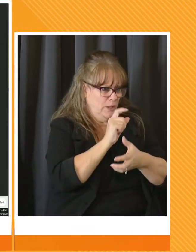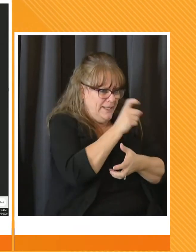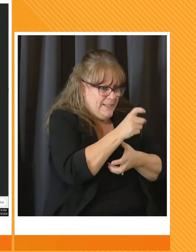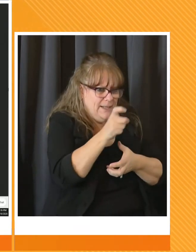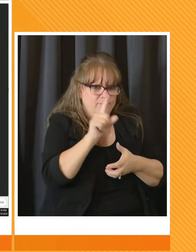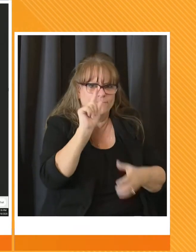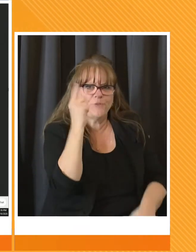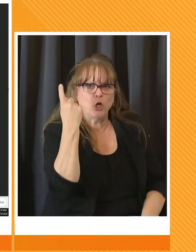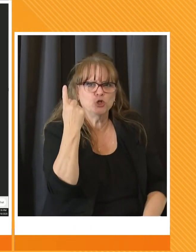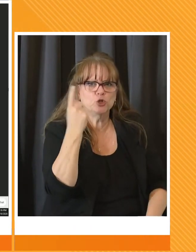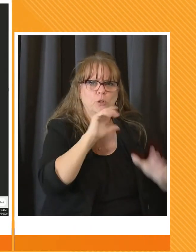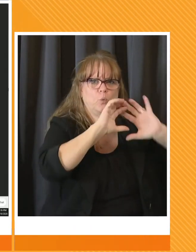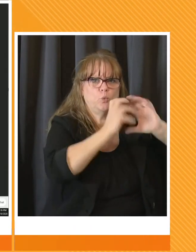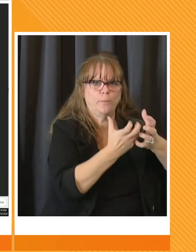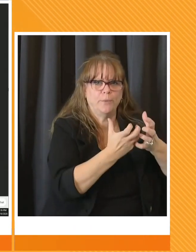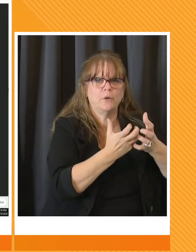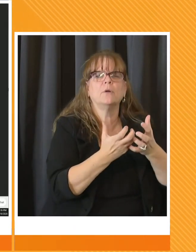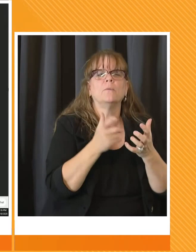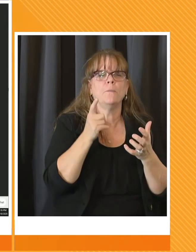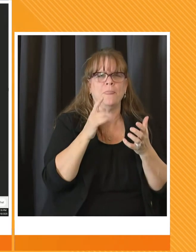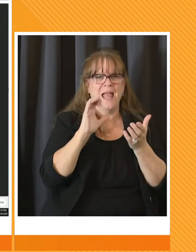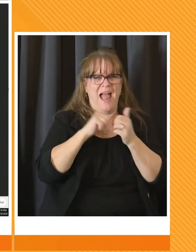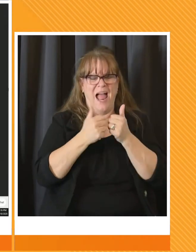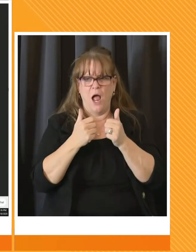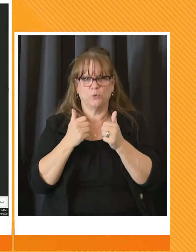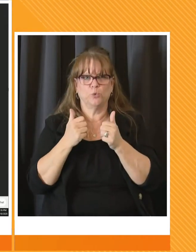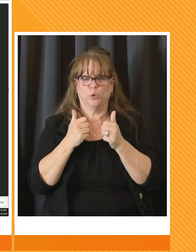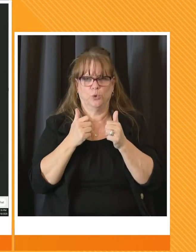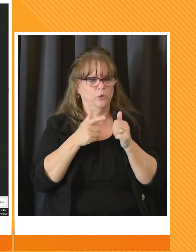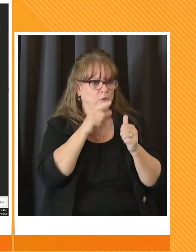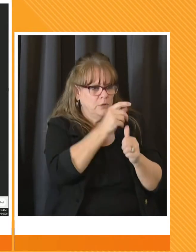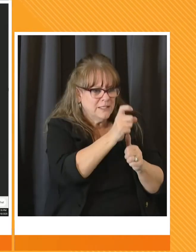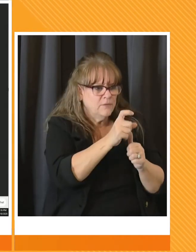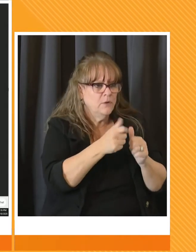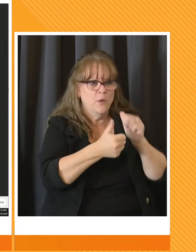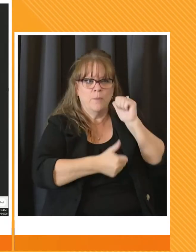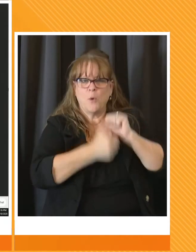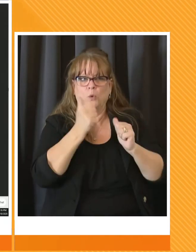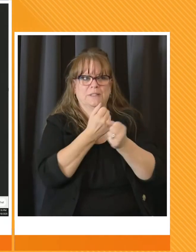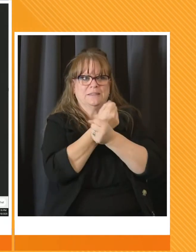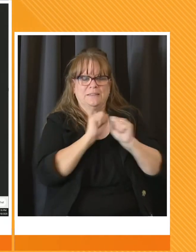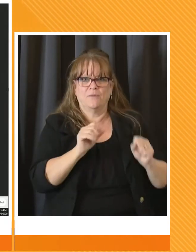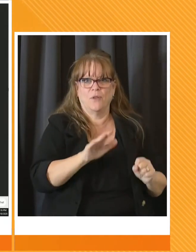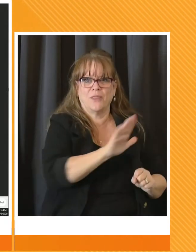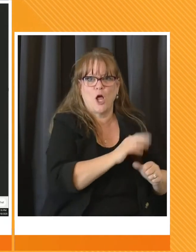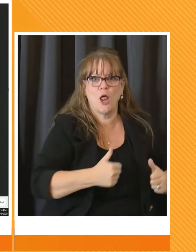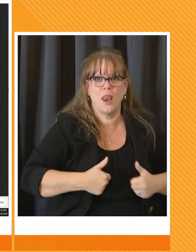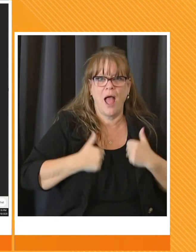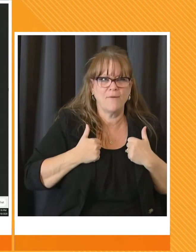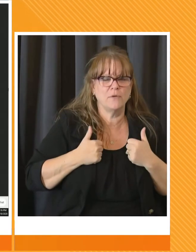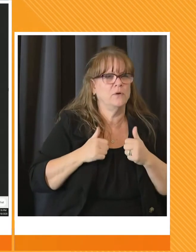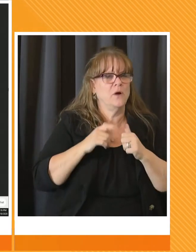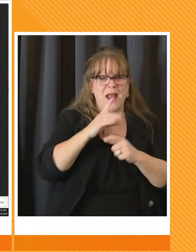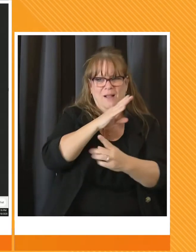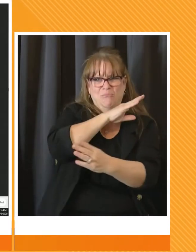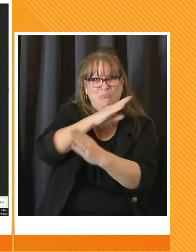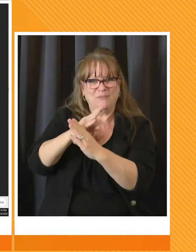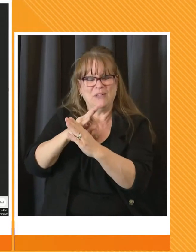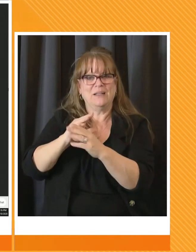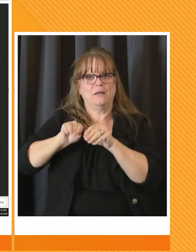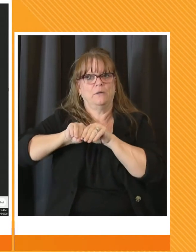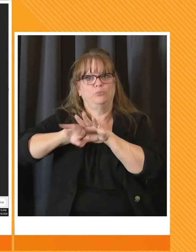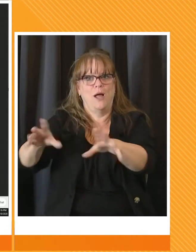end this crisis as quickly as possible. And on the next slide, I will talk you through our phased-based approach.